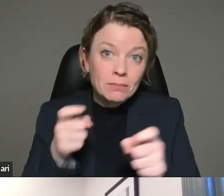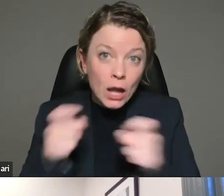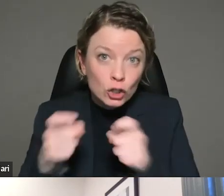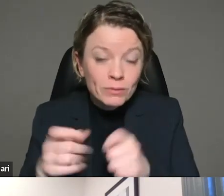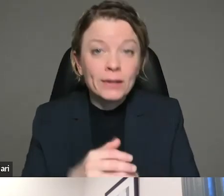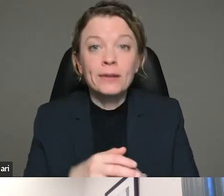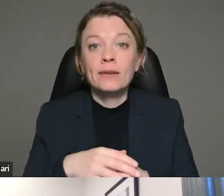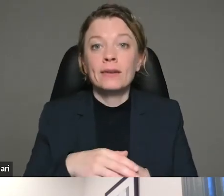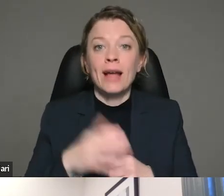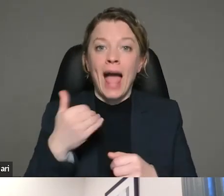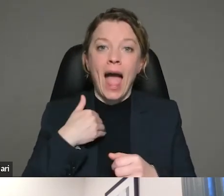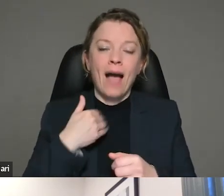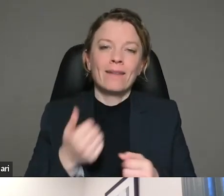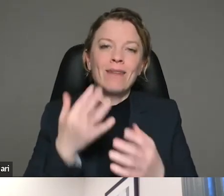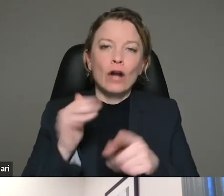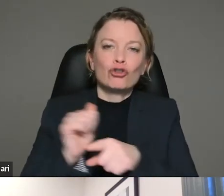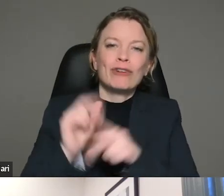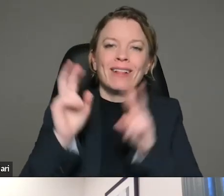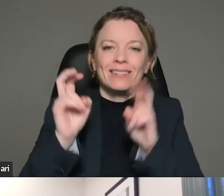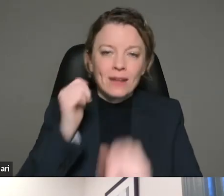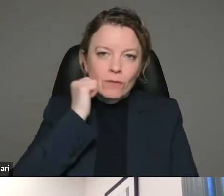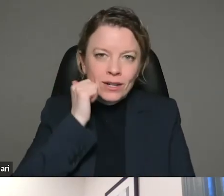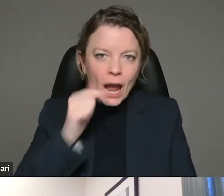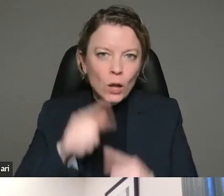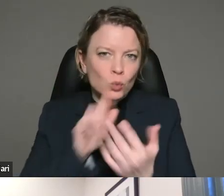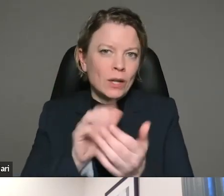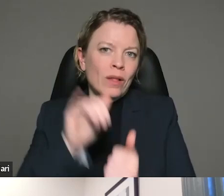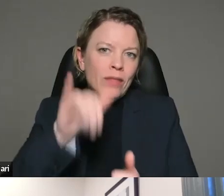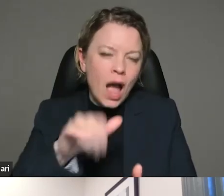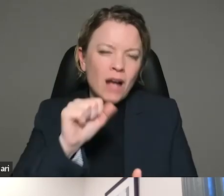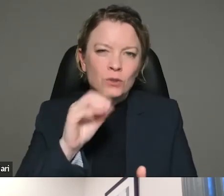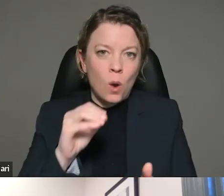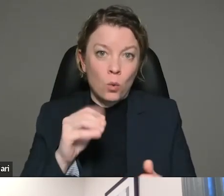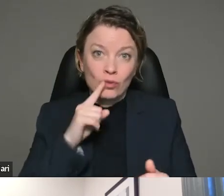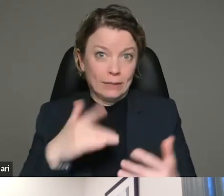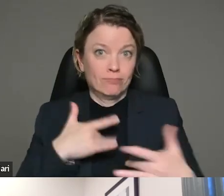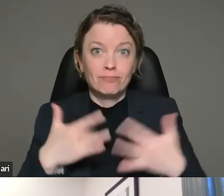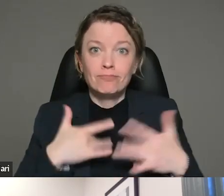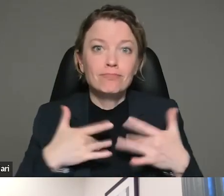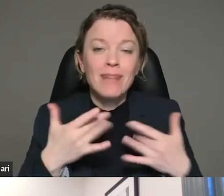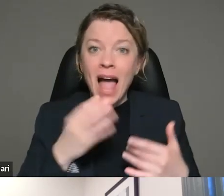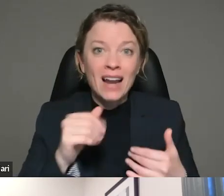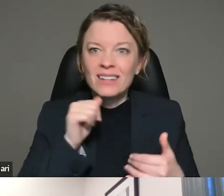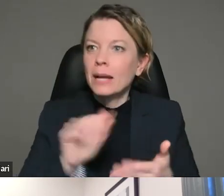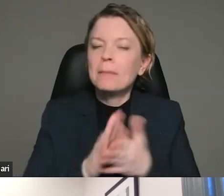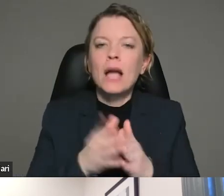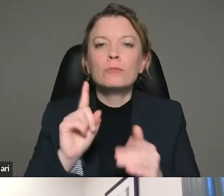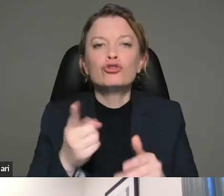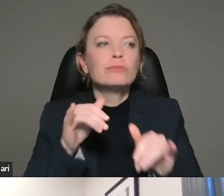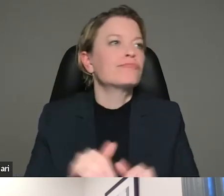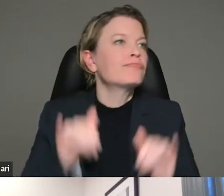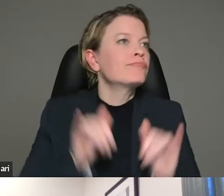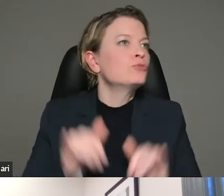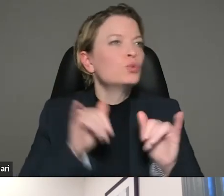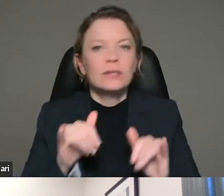drills every day in order to deal with that. So it made it very exciting. Nothing ever really got routine for me as much as the trading every day